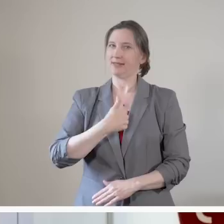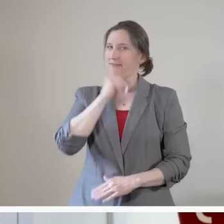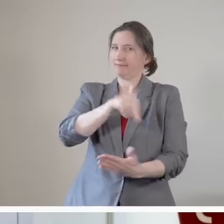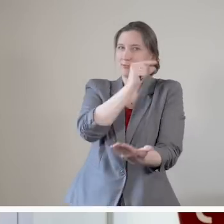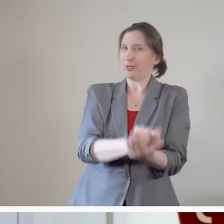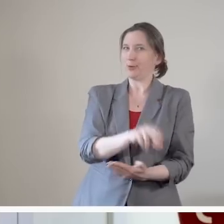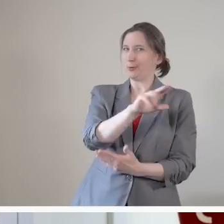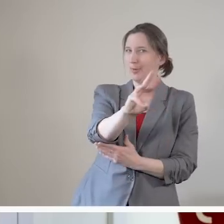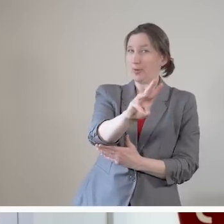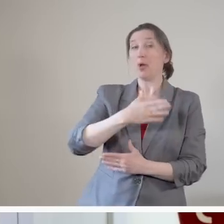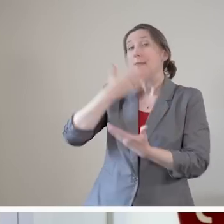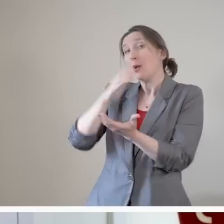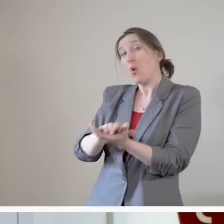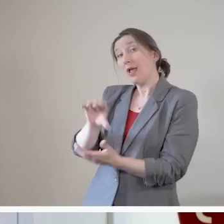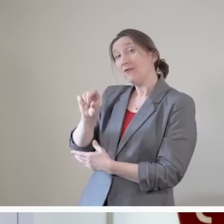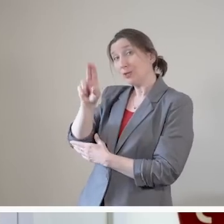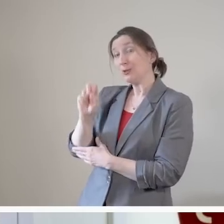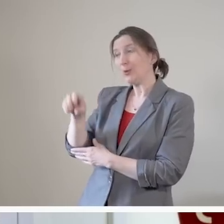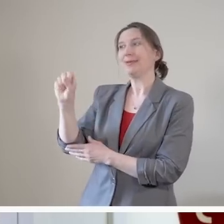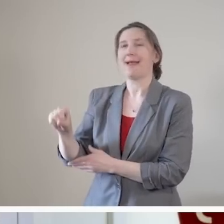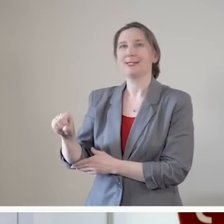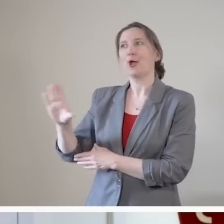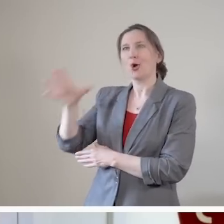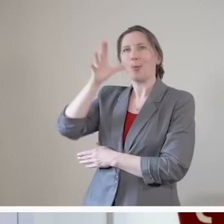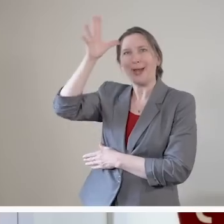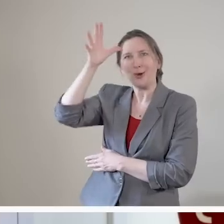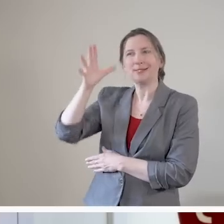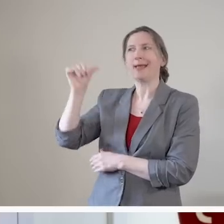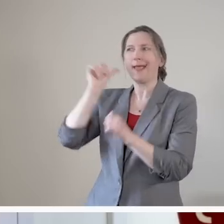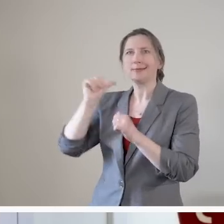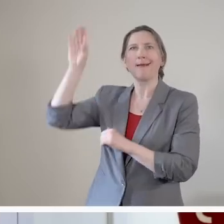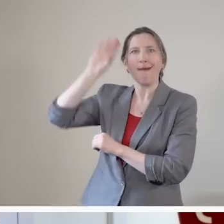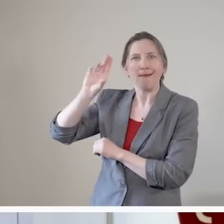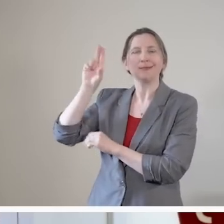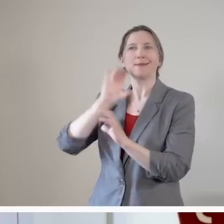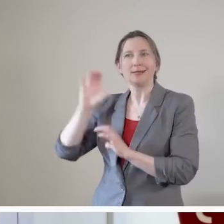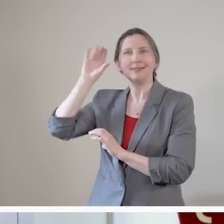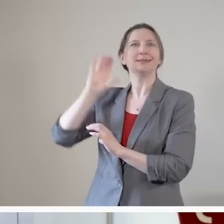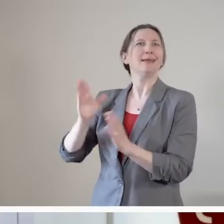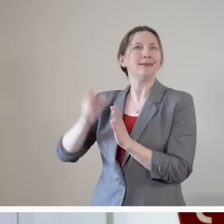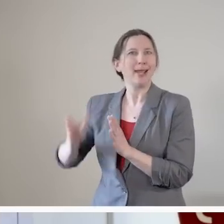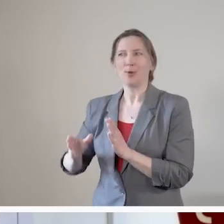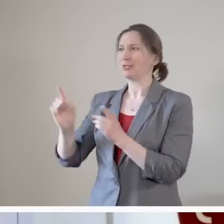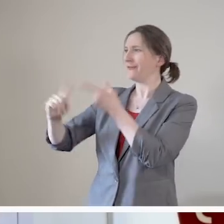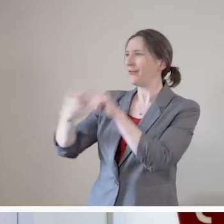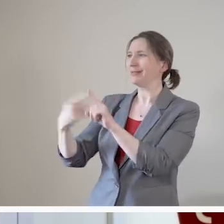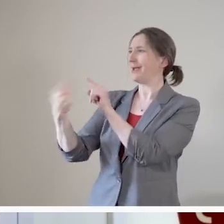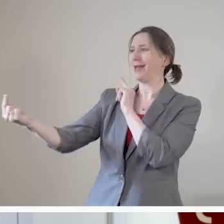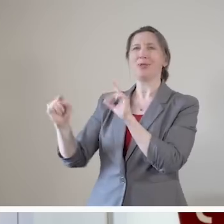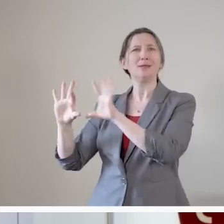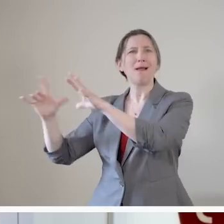My wife's parents did. All of Sue's aunts and uncles, cousins, neighbors, friends, enemies, they all